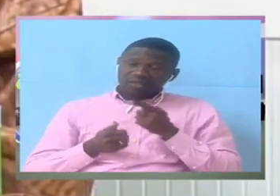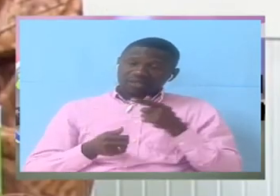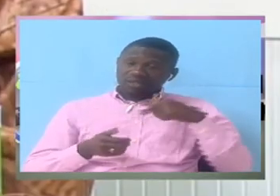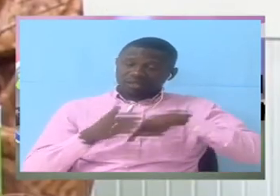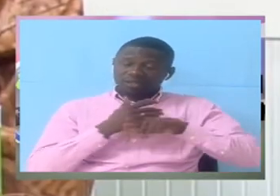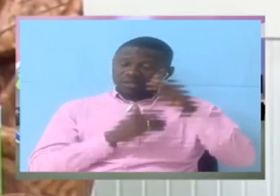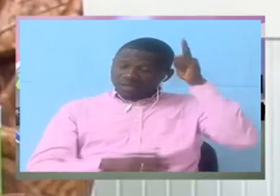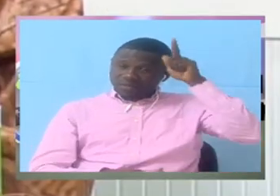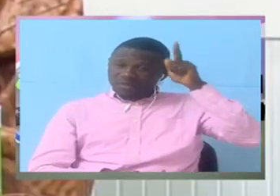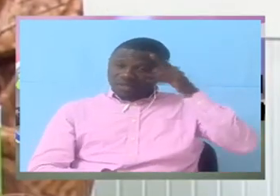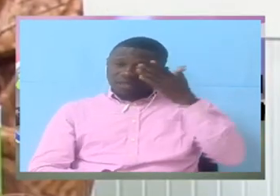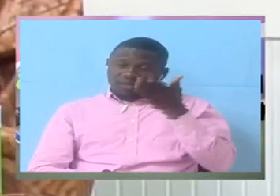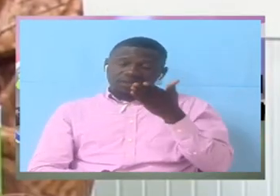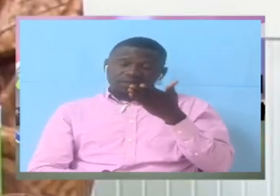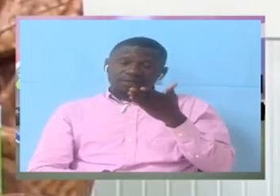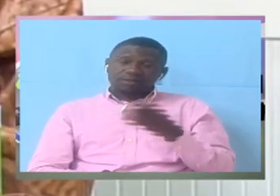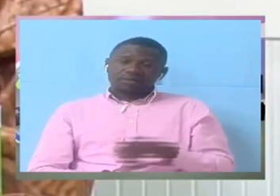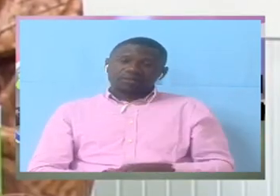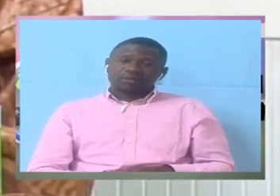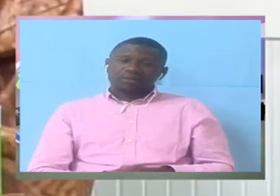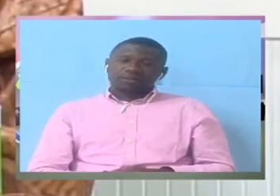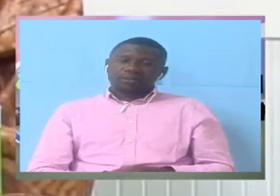The reason why I said we suffered.